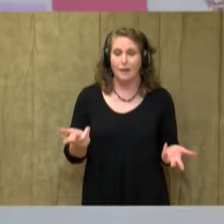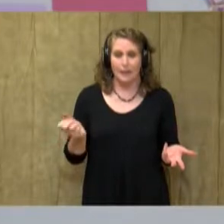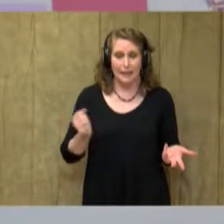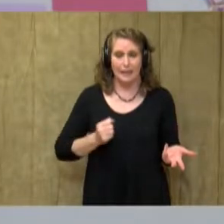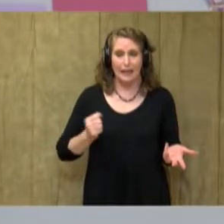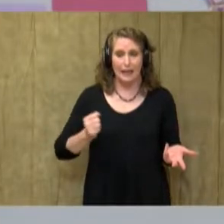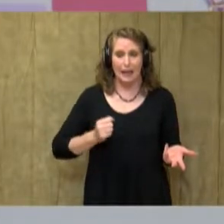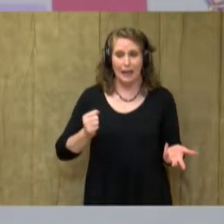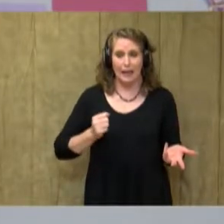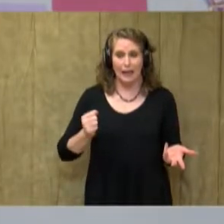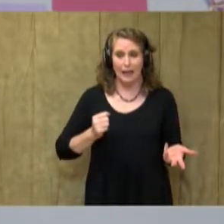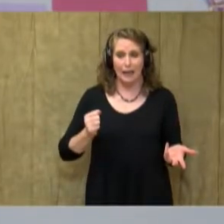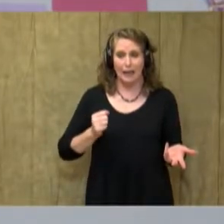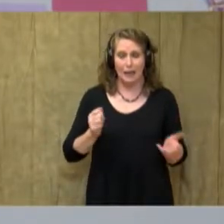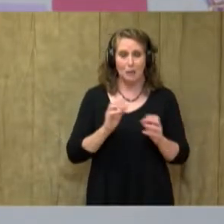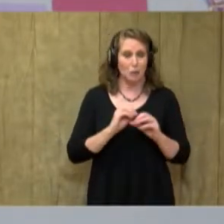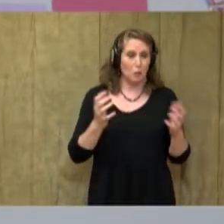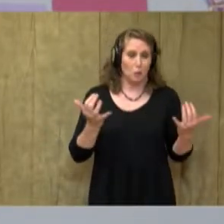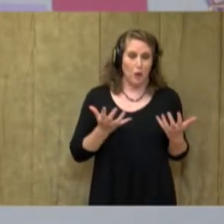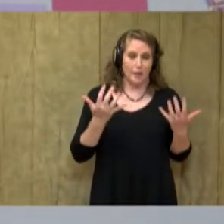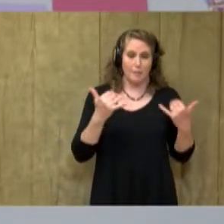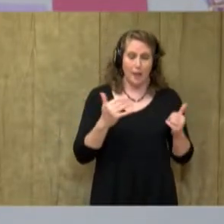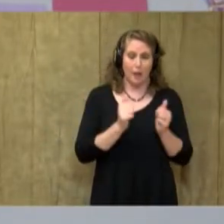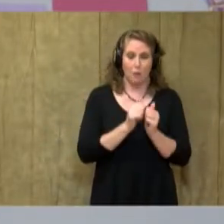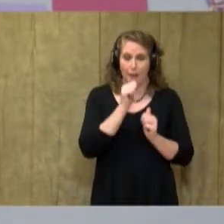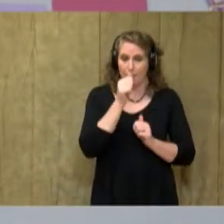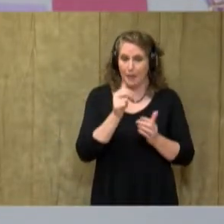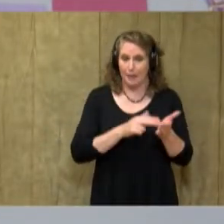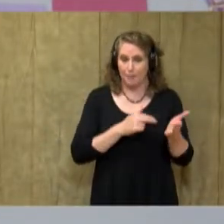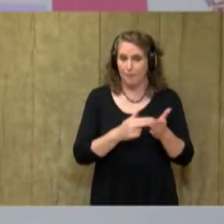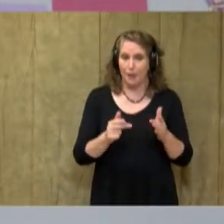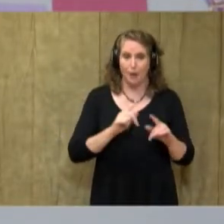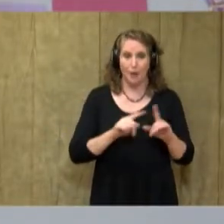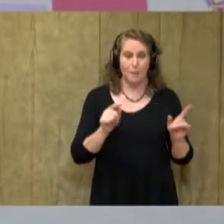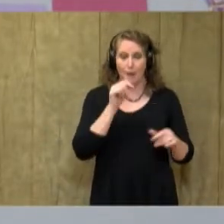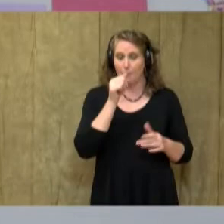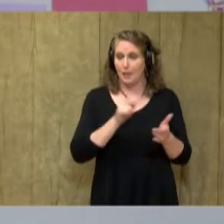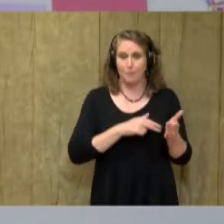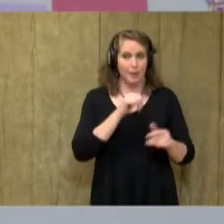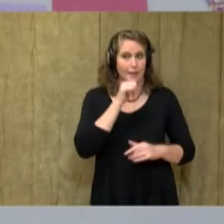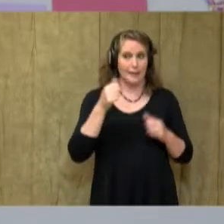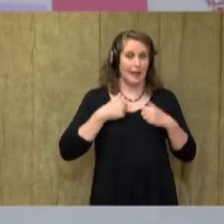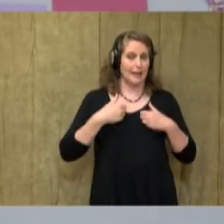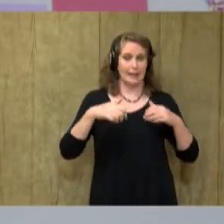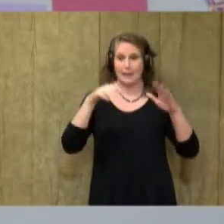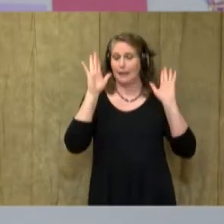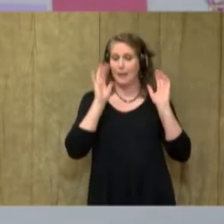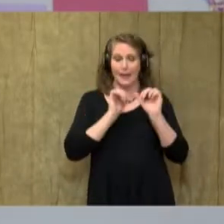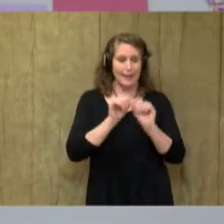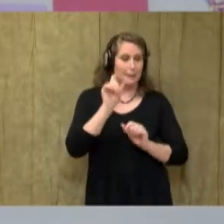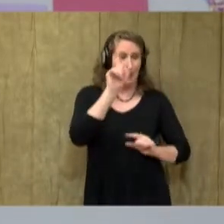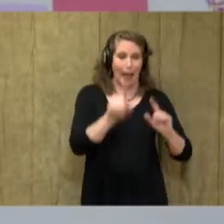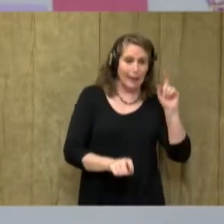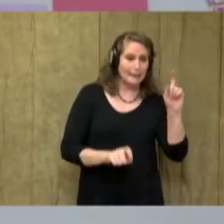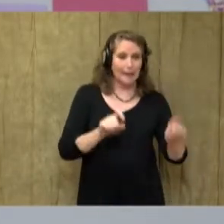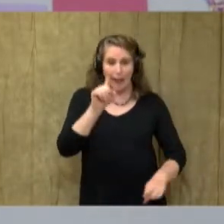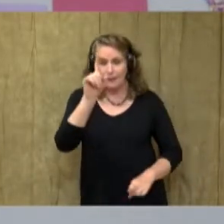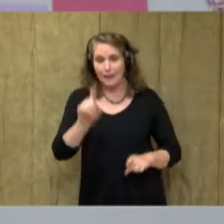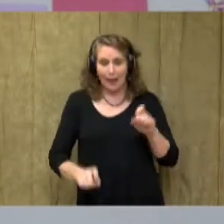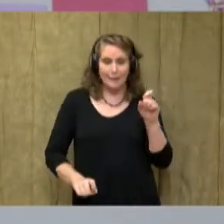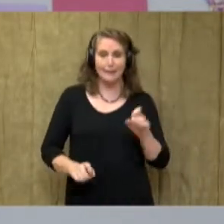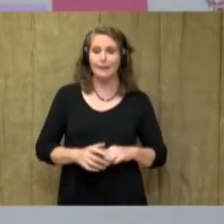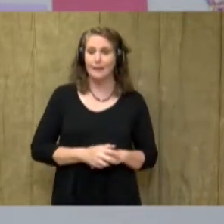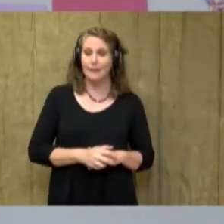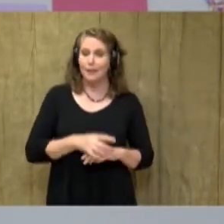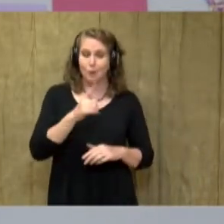Yeah, nobody wants to play with him, but he doesn't get up. He keeps asking more people. So